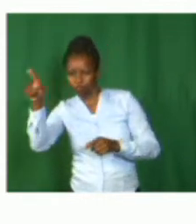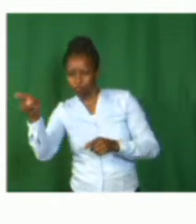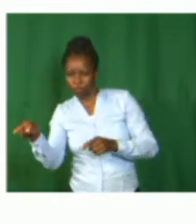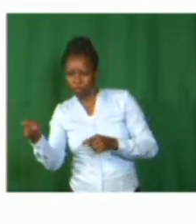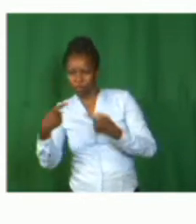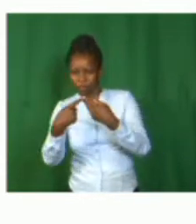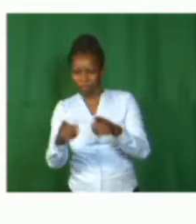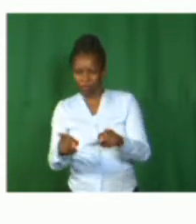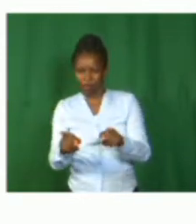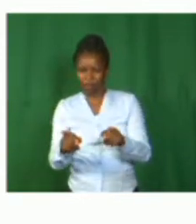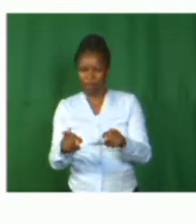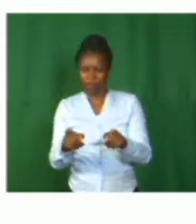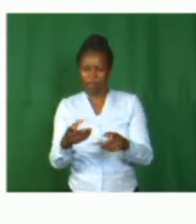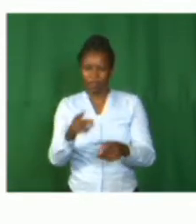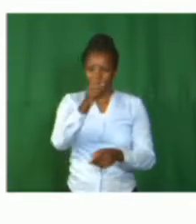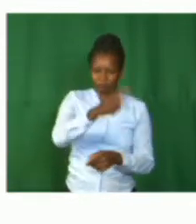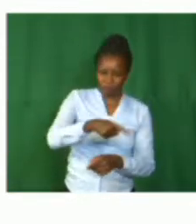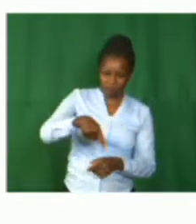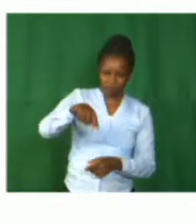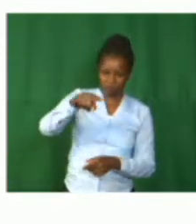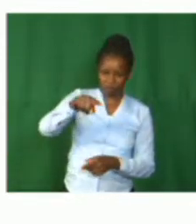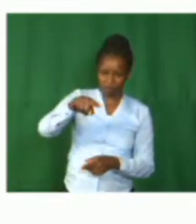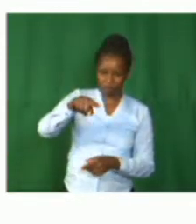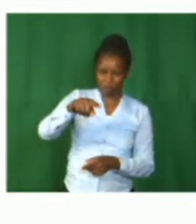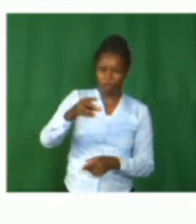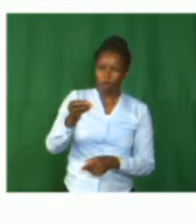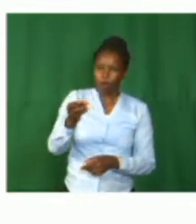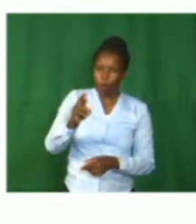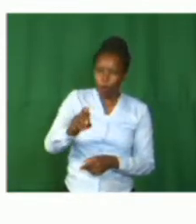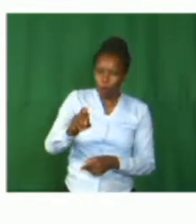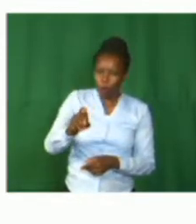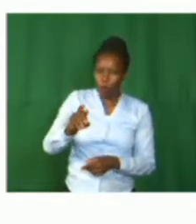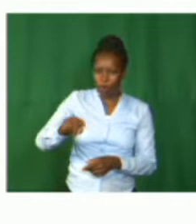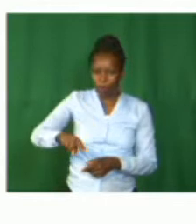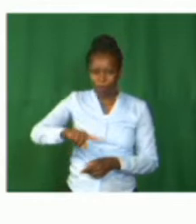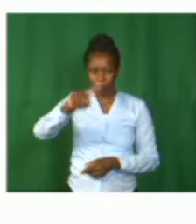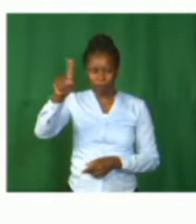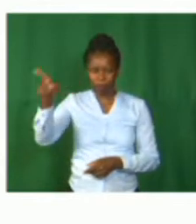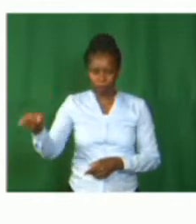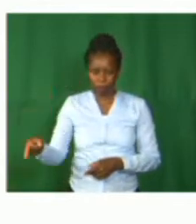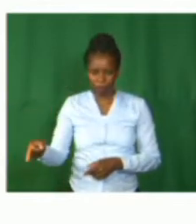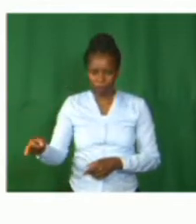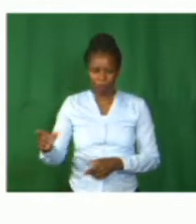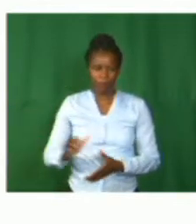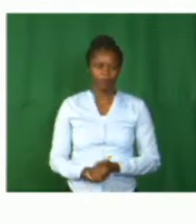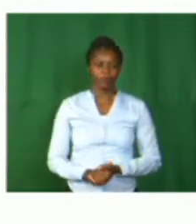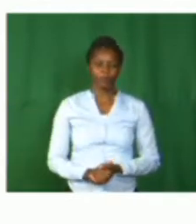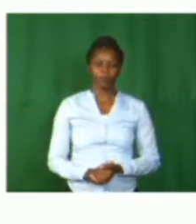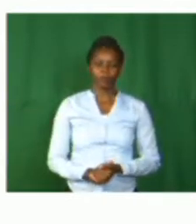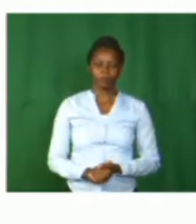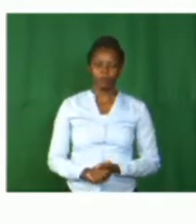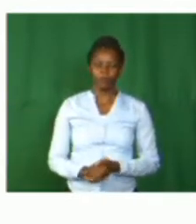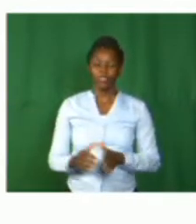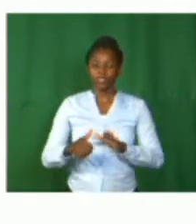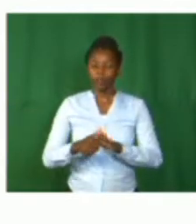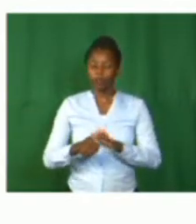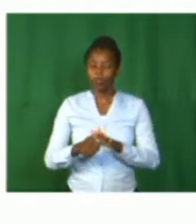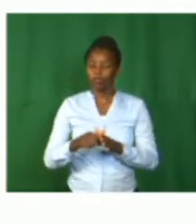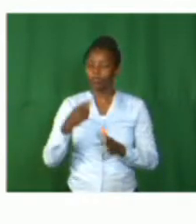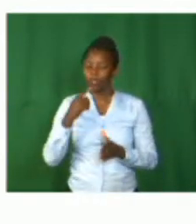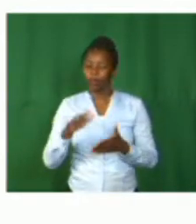that now I felt it was very, very important for me to highlight that point, because sometimes the curve is going to